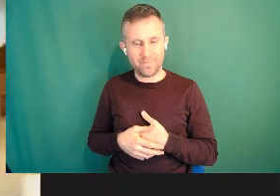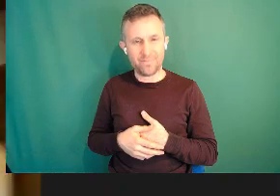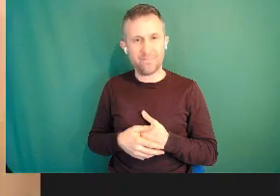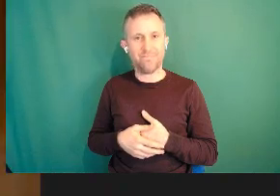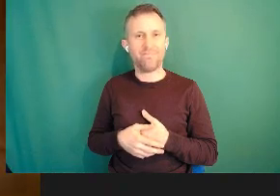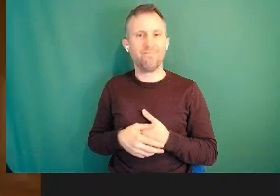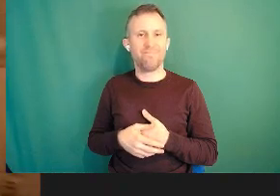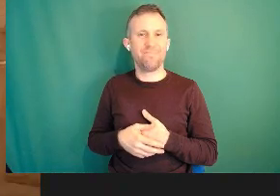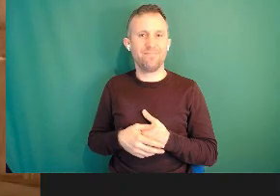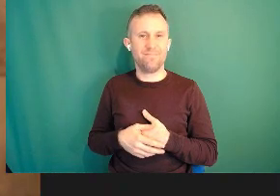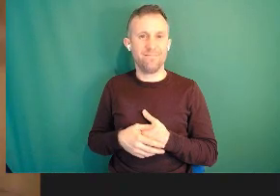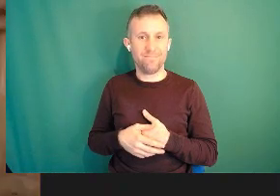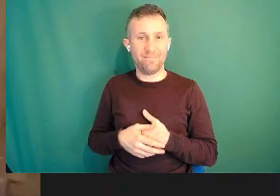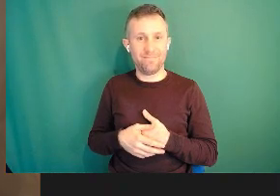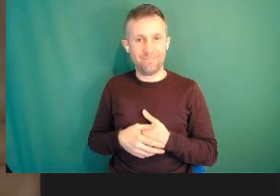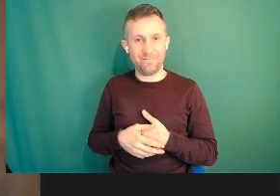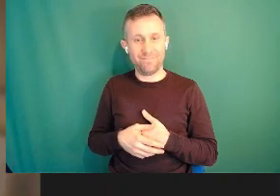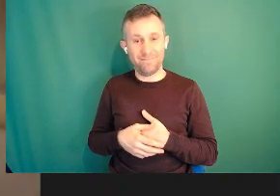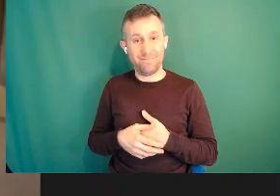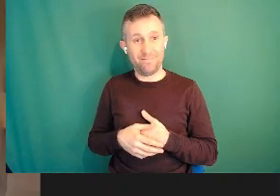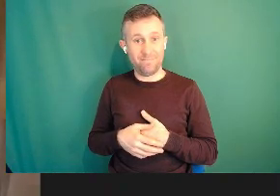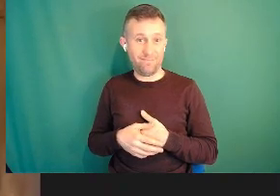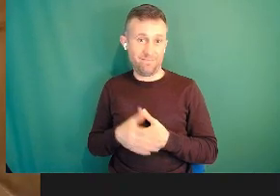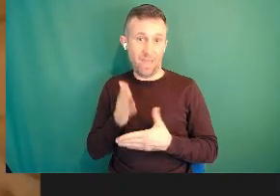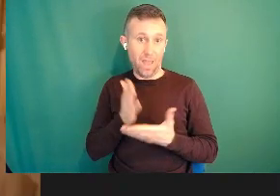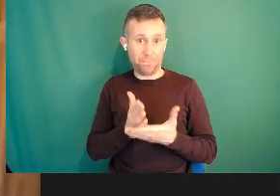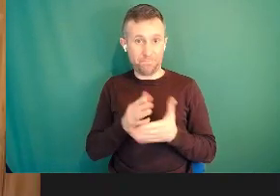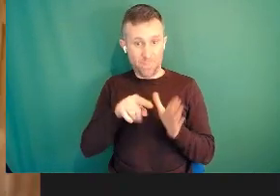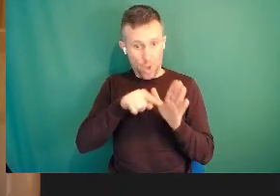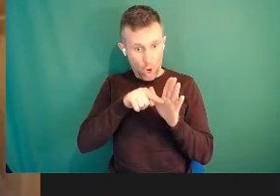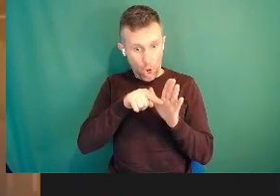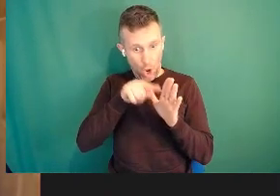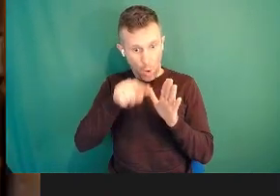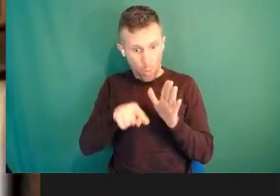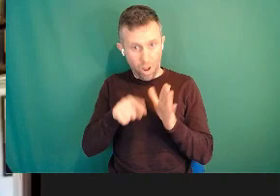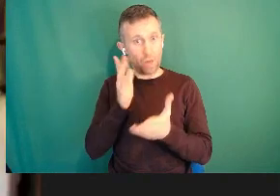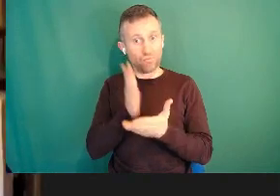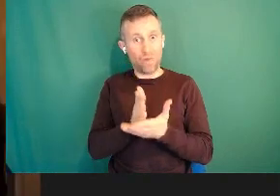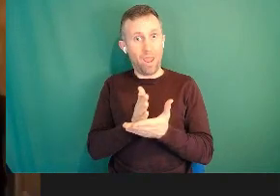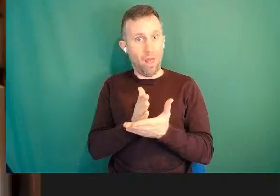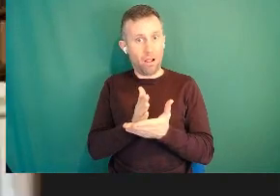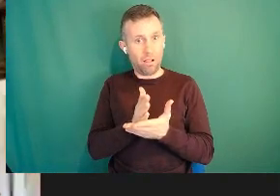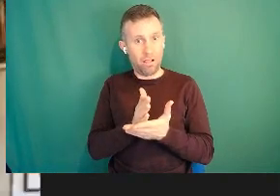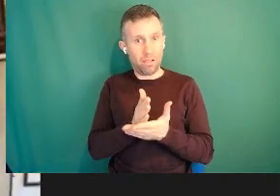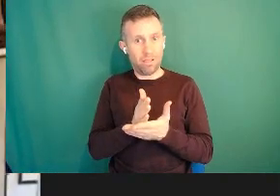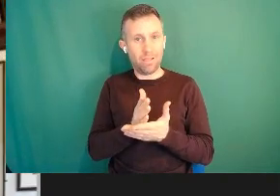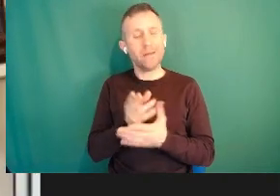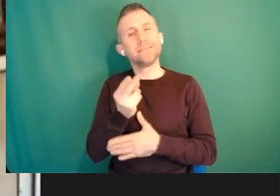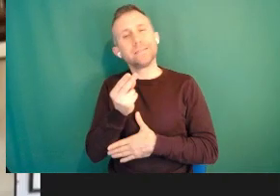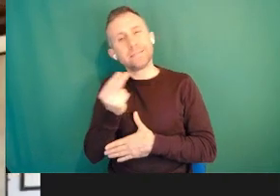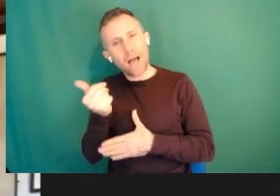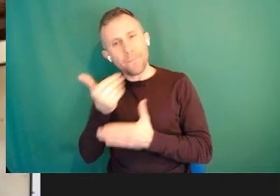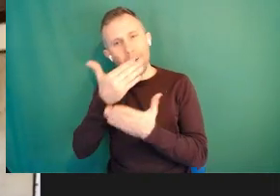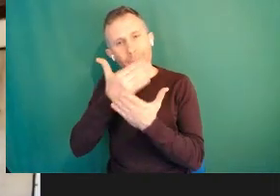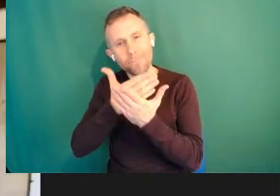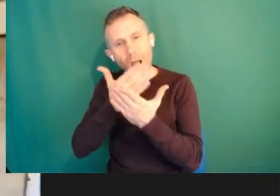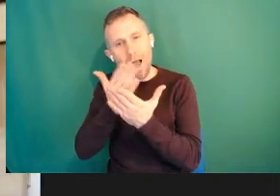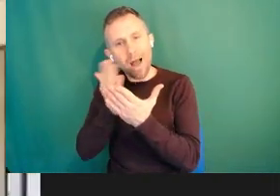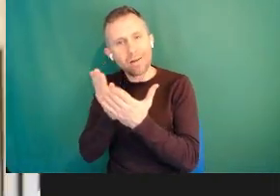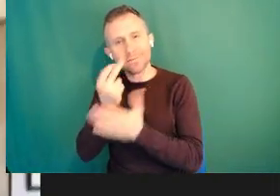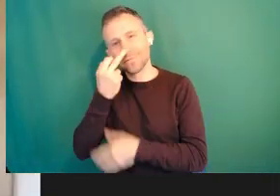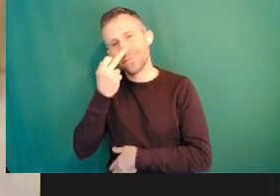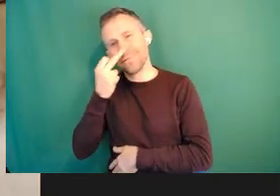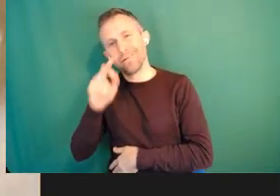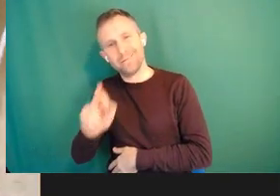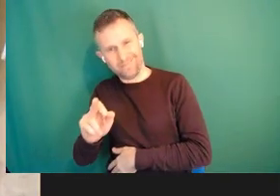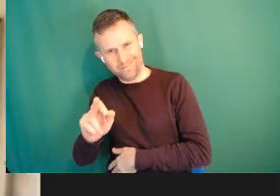here, and then other things they fake. And so if you are familiar with the show, you might think at the bottom of